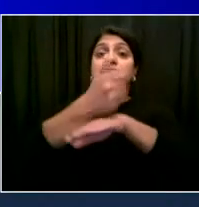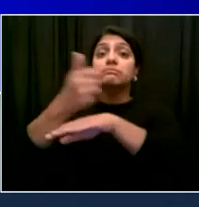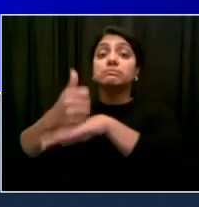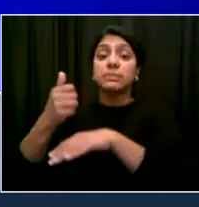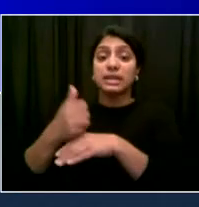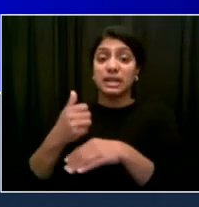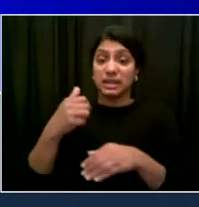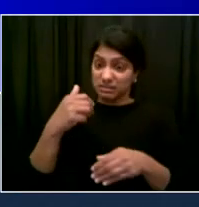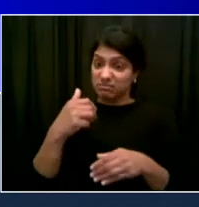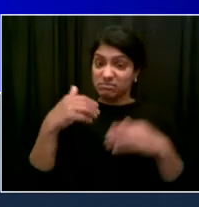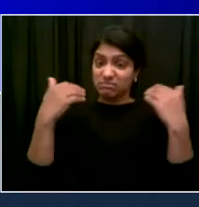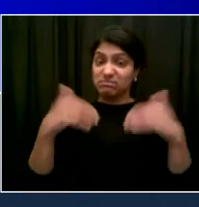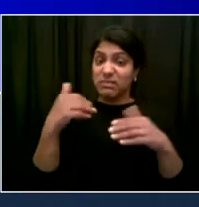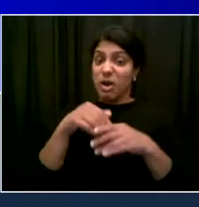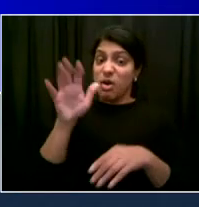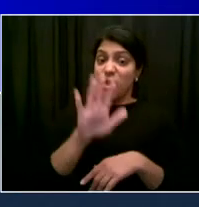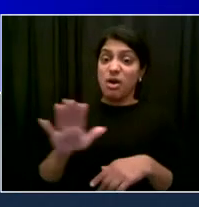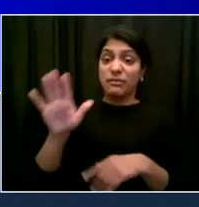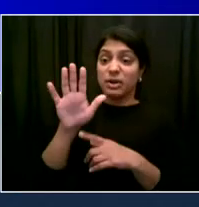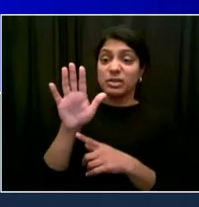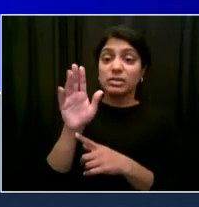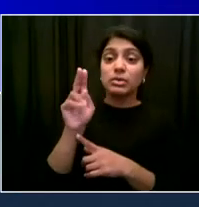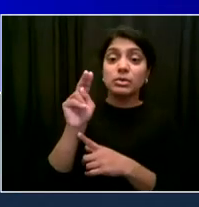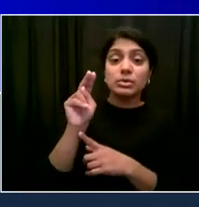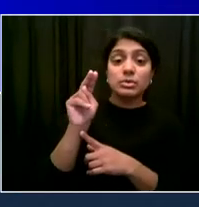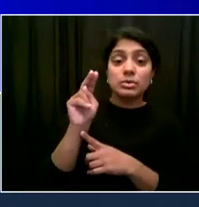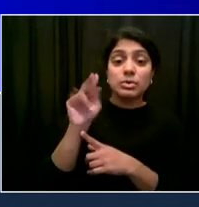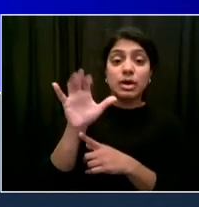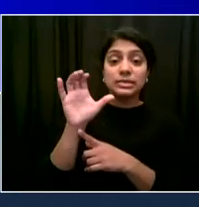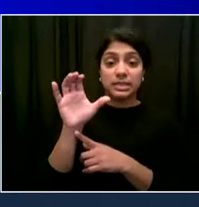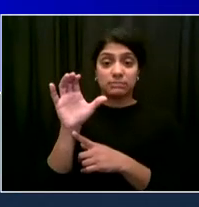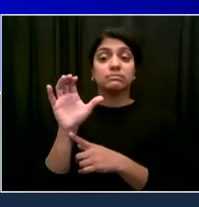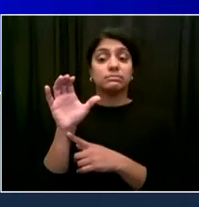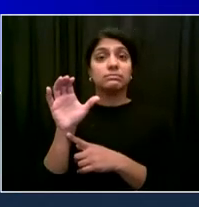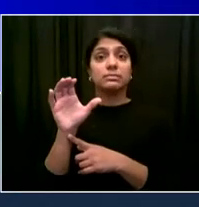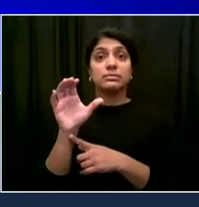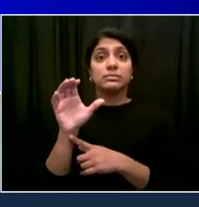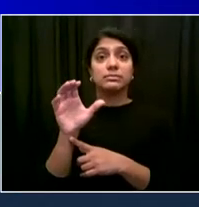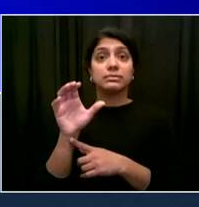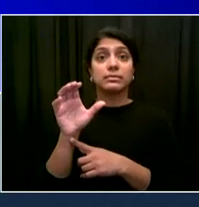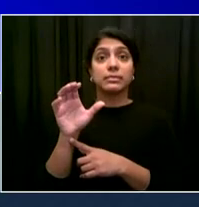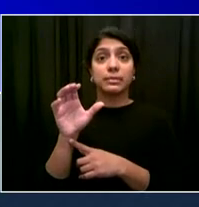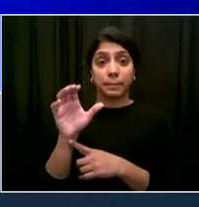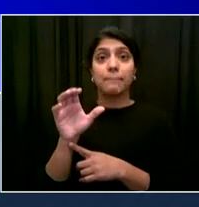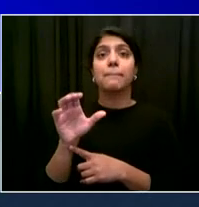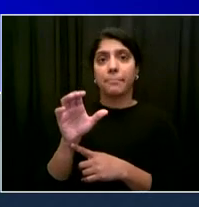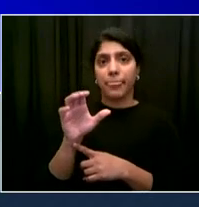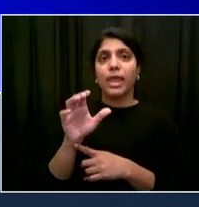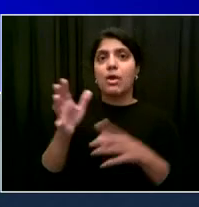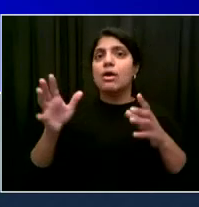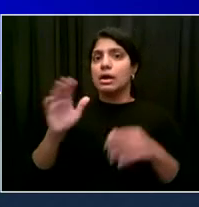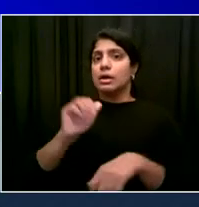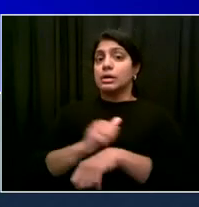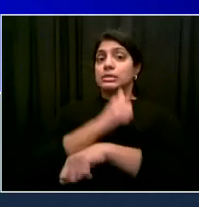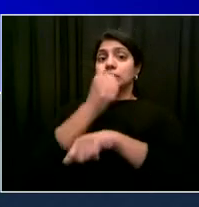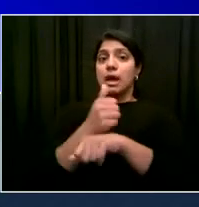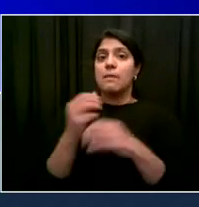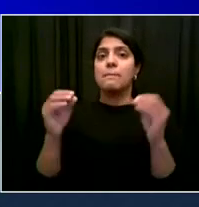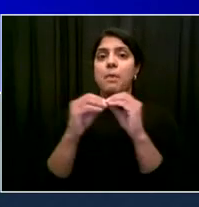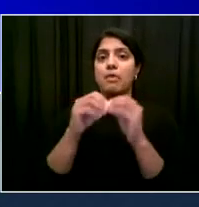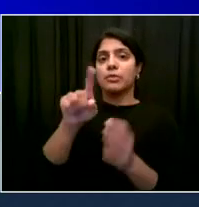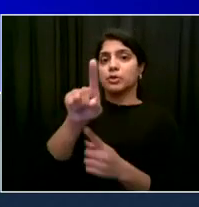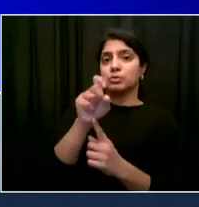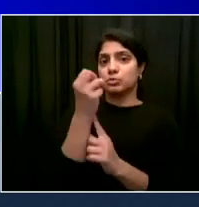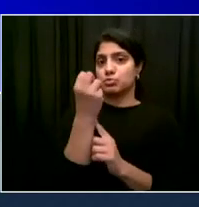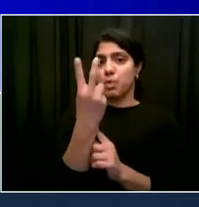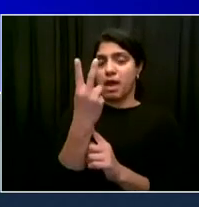112 sites, fixed sites and mobile sites by the end of this week. Federal government's coming in to help. They're going to be up and running